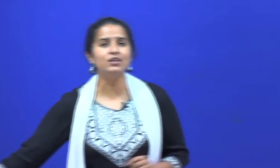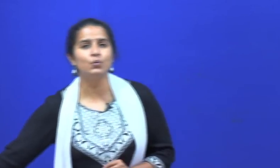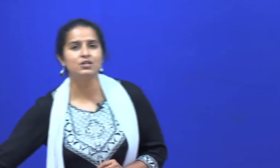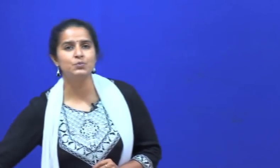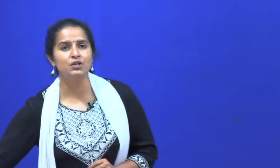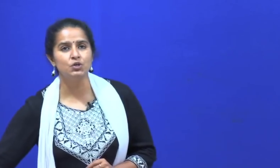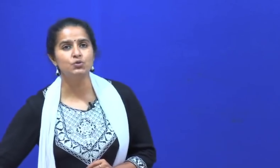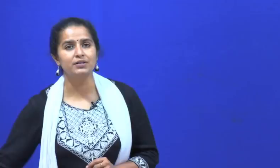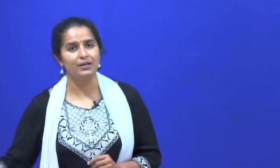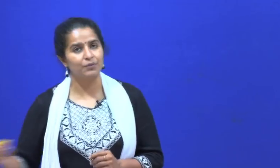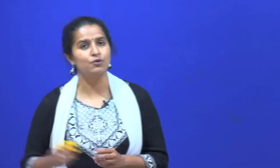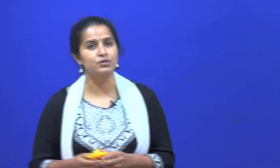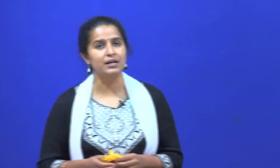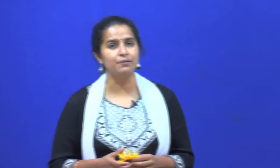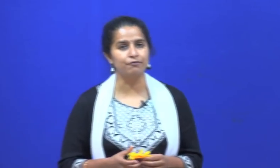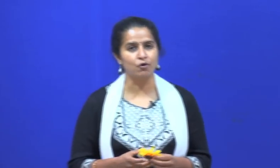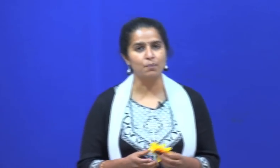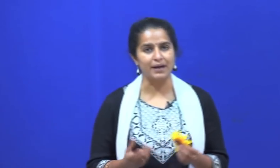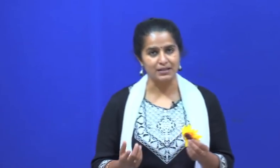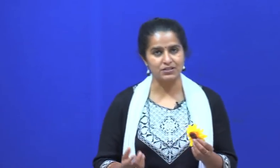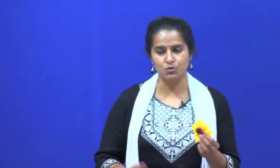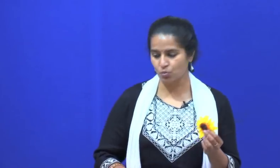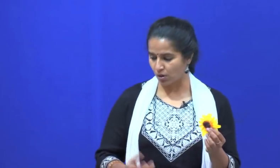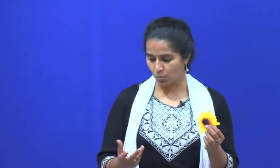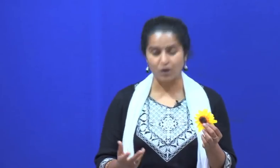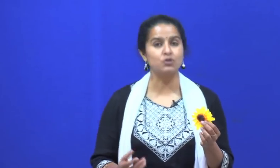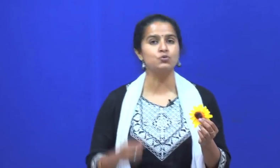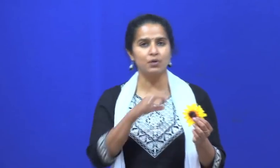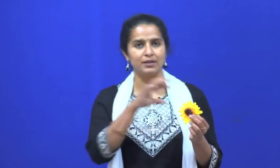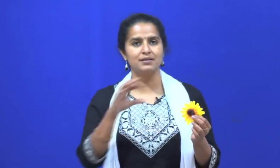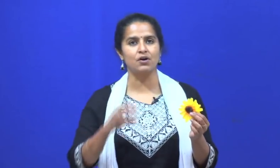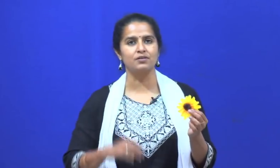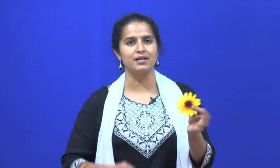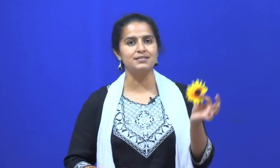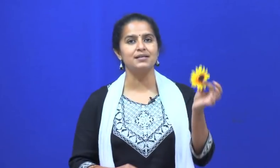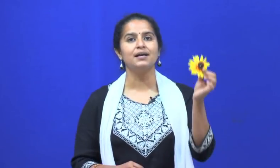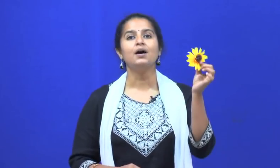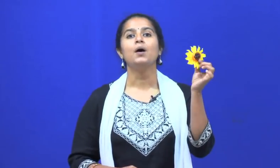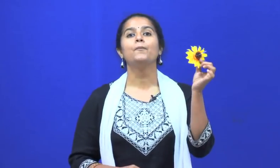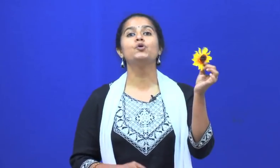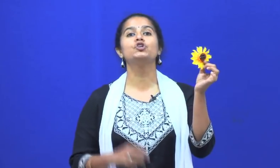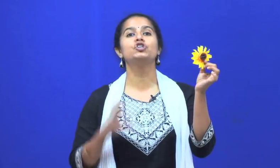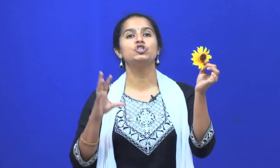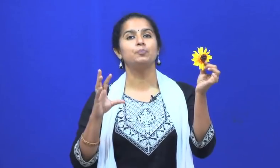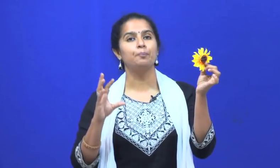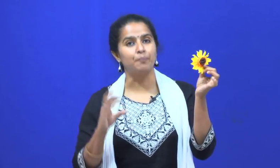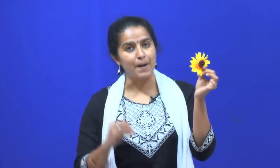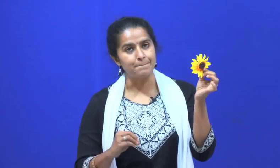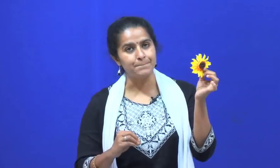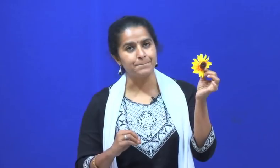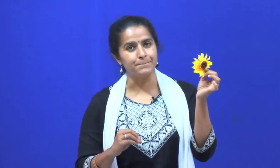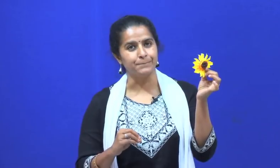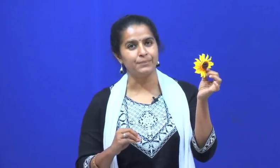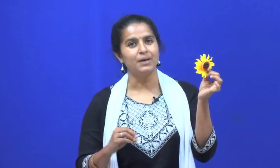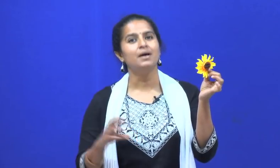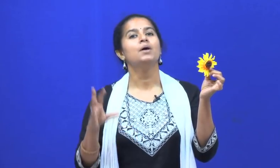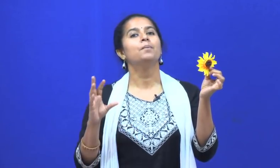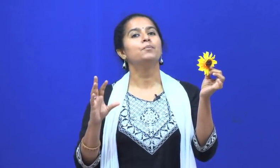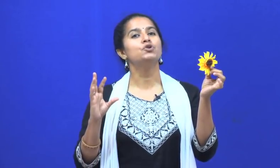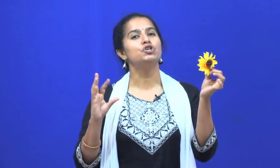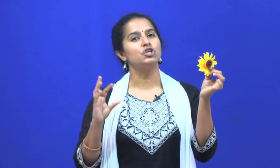And finally, the words with the neuter that we've looked at before, but I'll just do one or two in this context. Push. Pam,